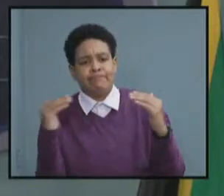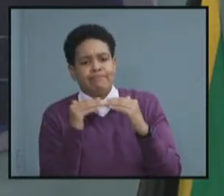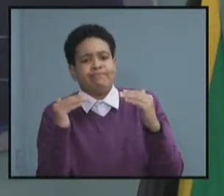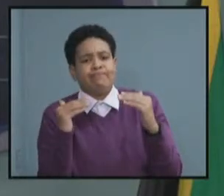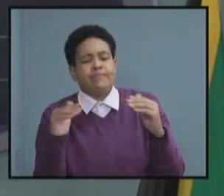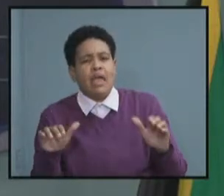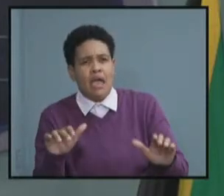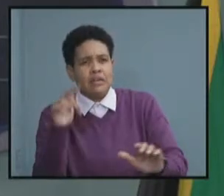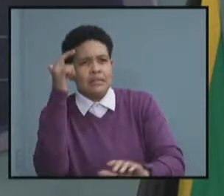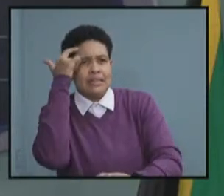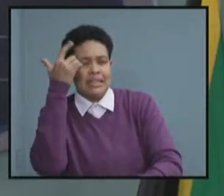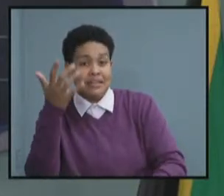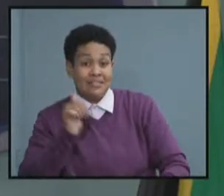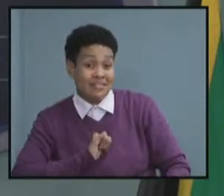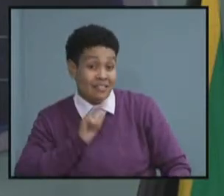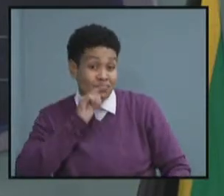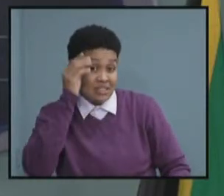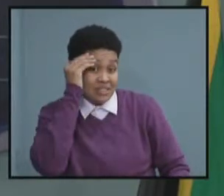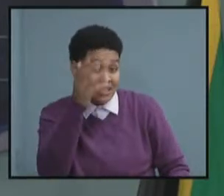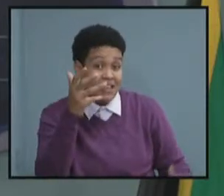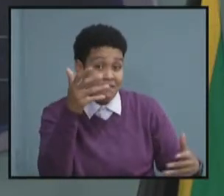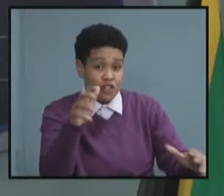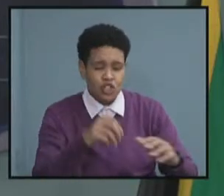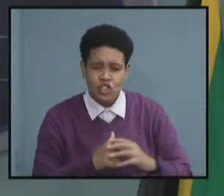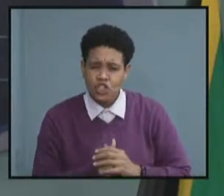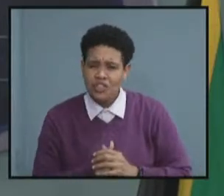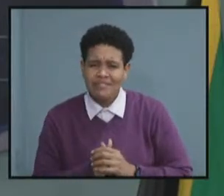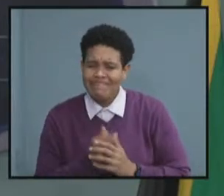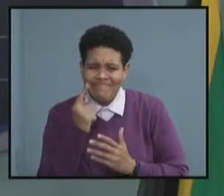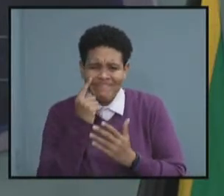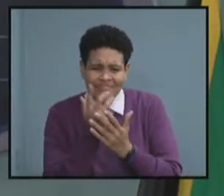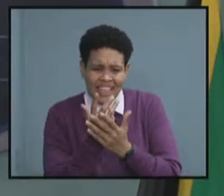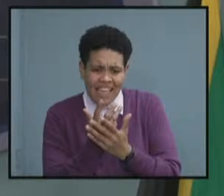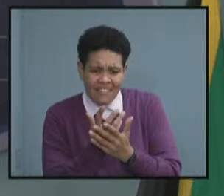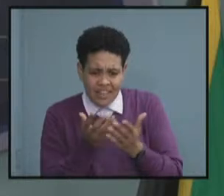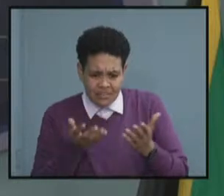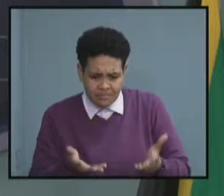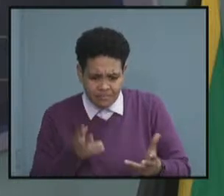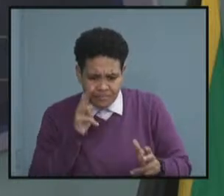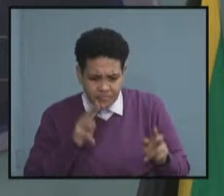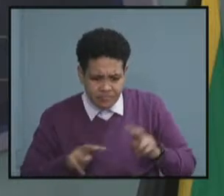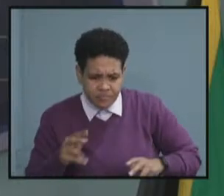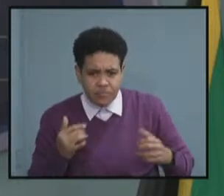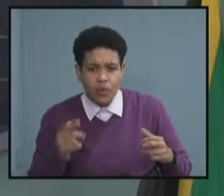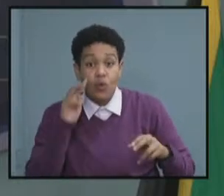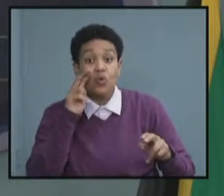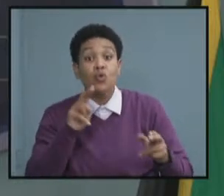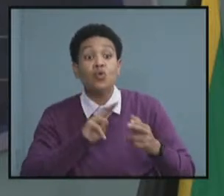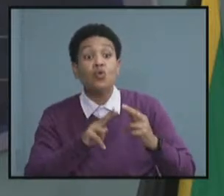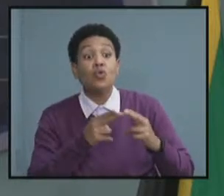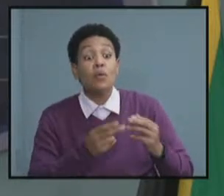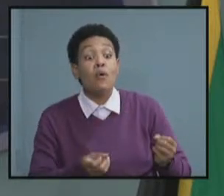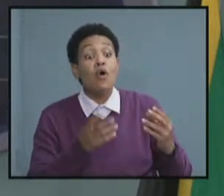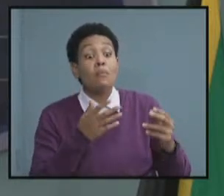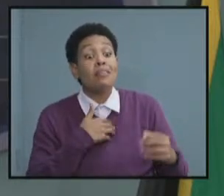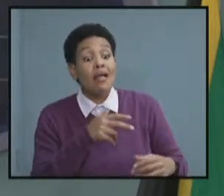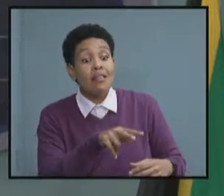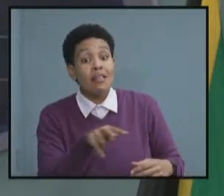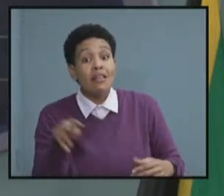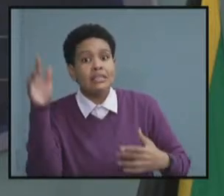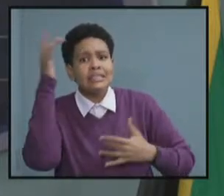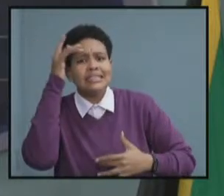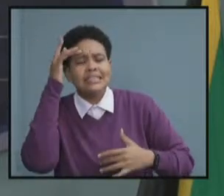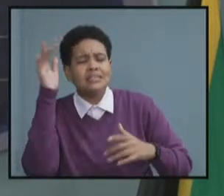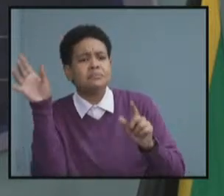actions. And as I have said before, the evidence before us, looking at the number of cases that we have,